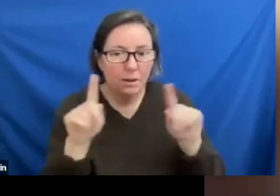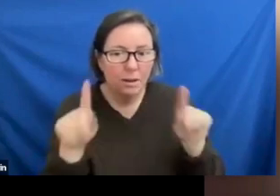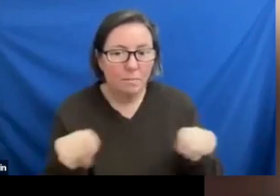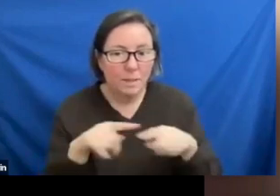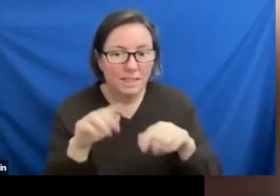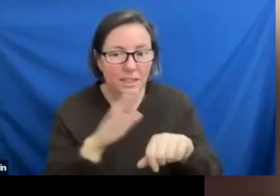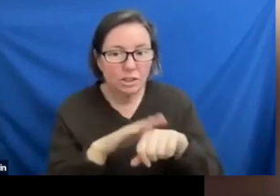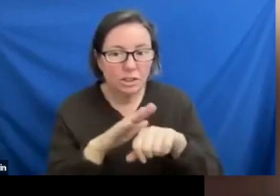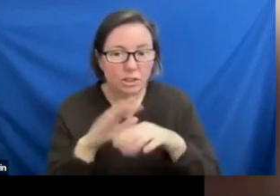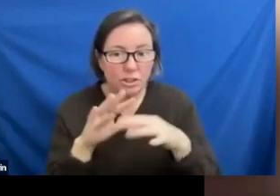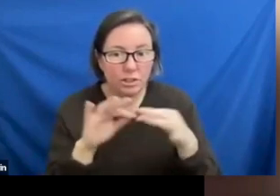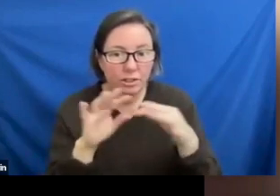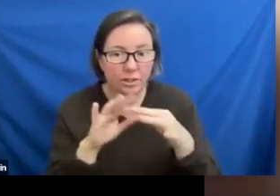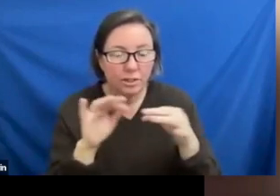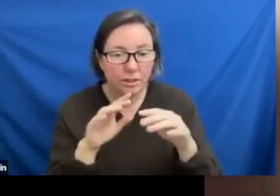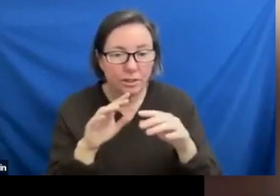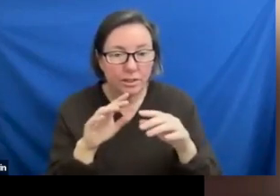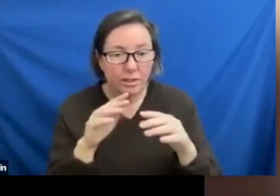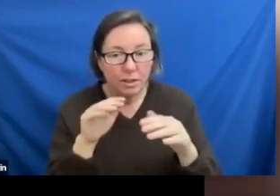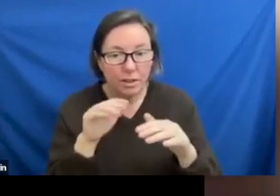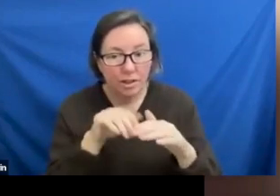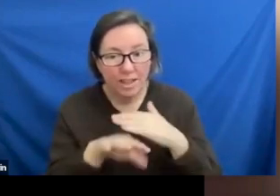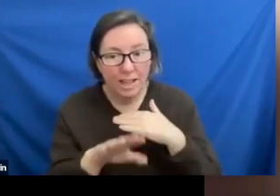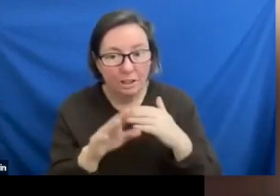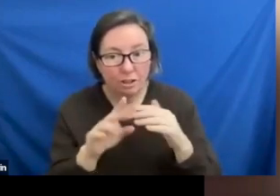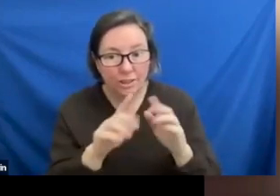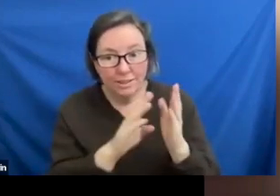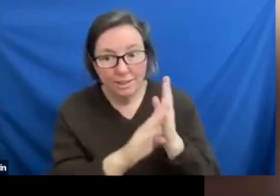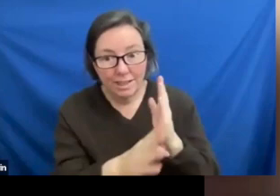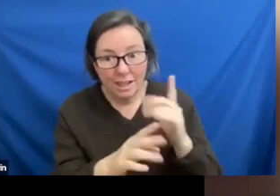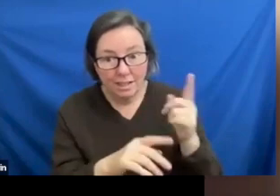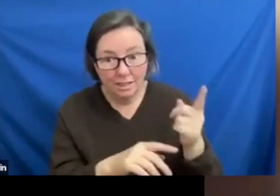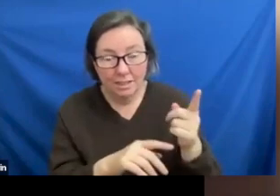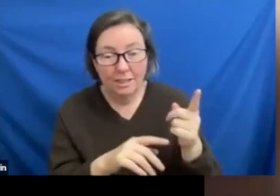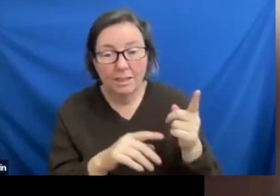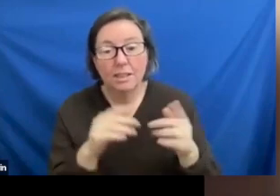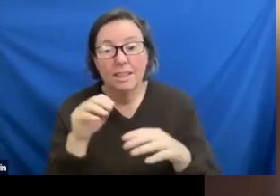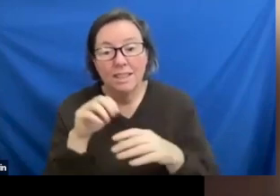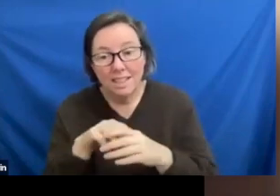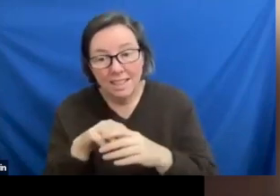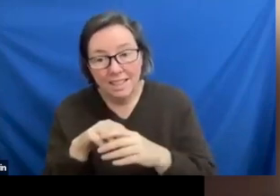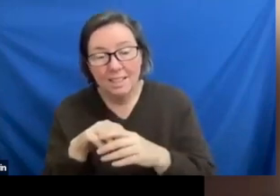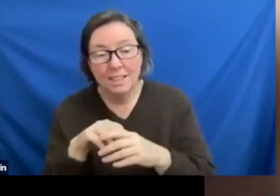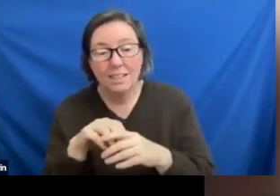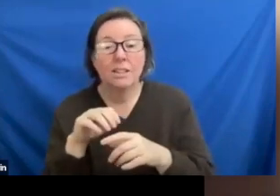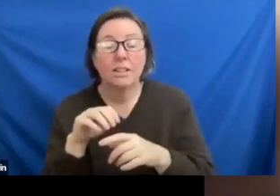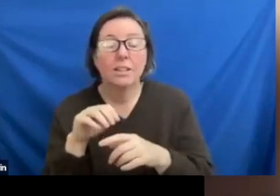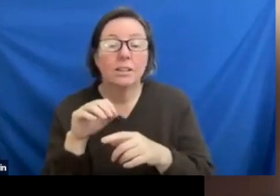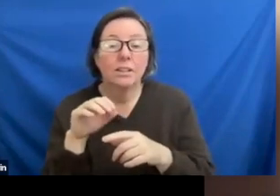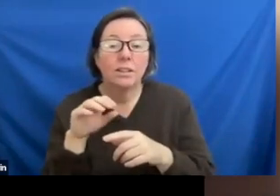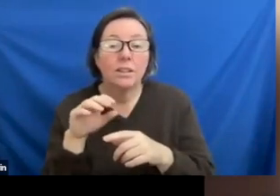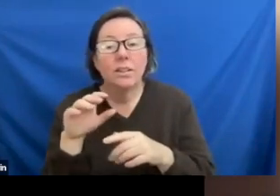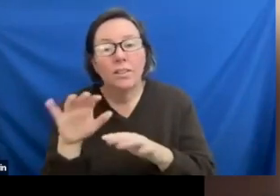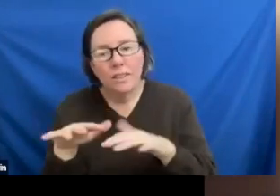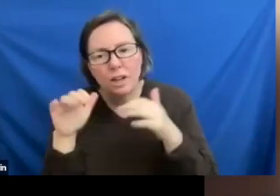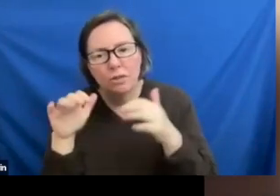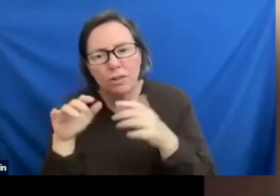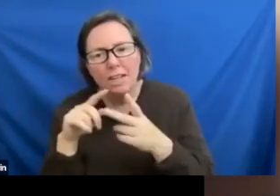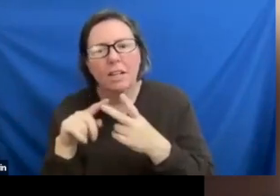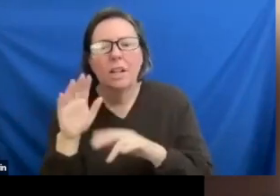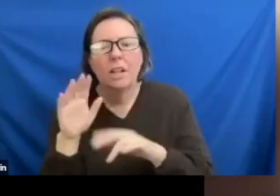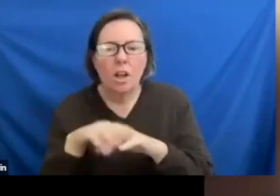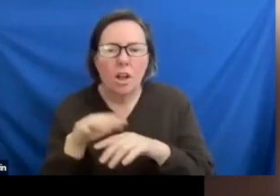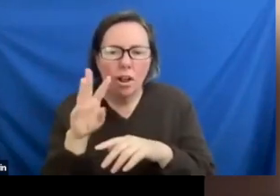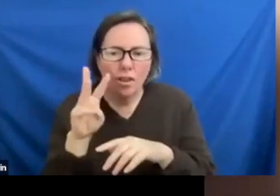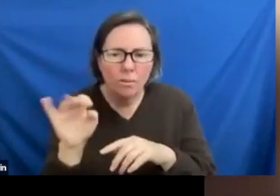the entrance sign. So not only will it be available in the arena on our webpage, but you could see where we could have a